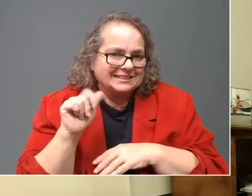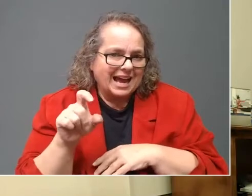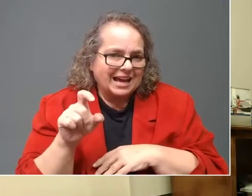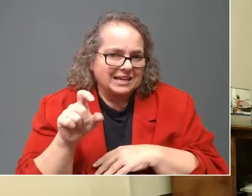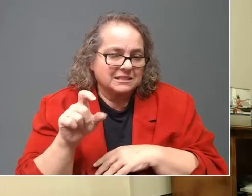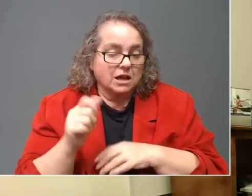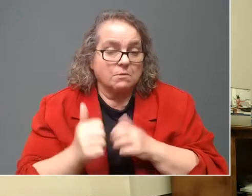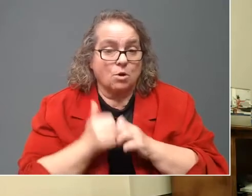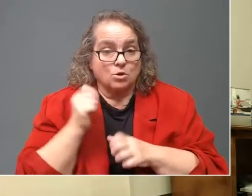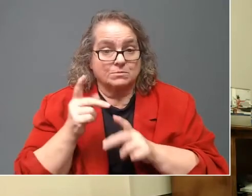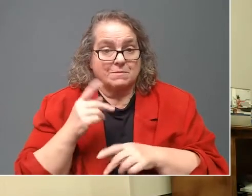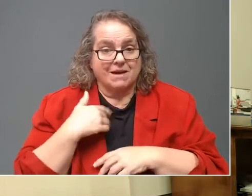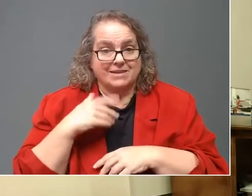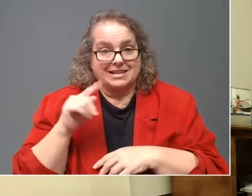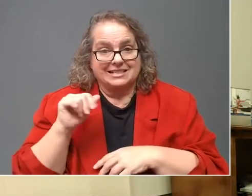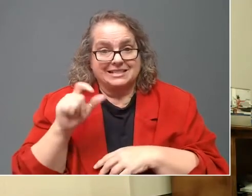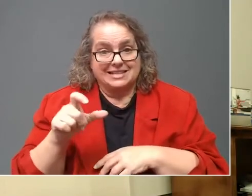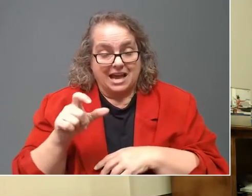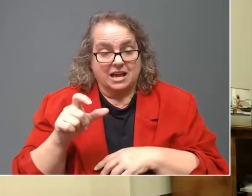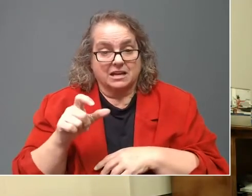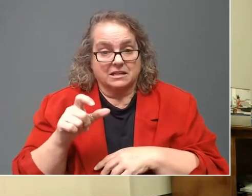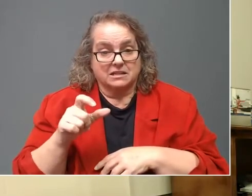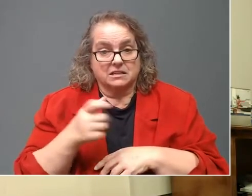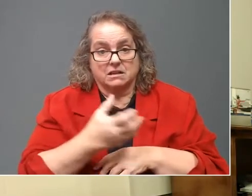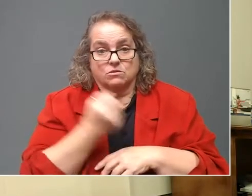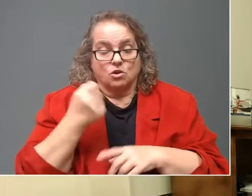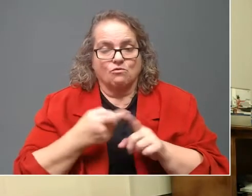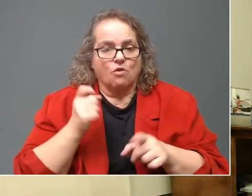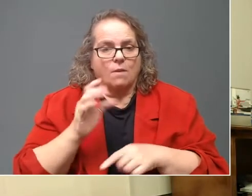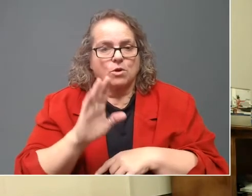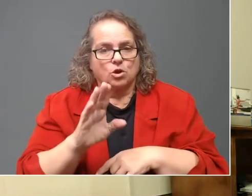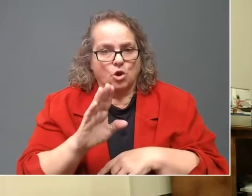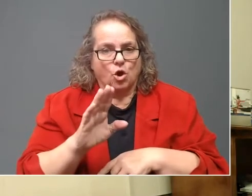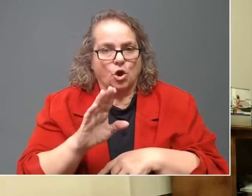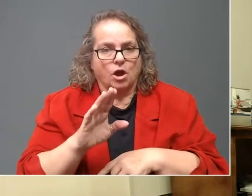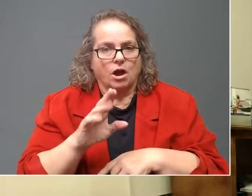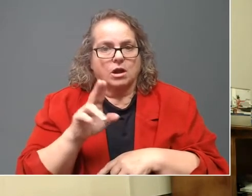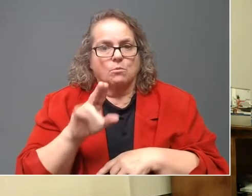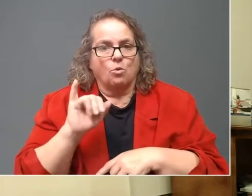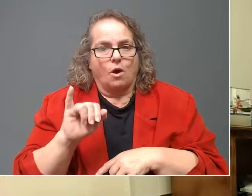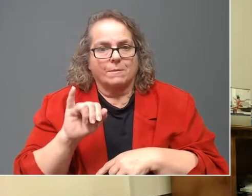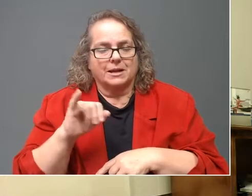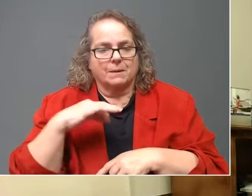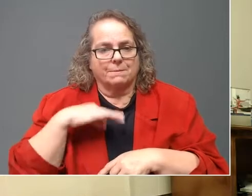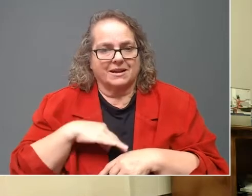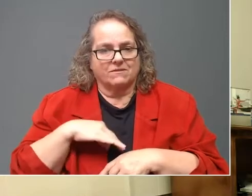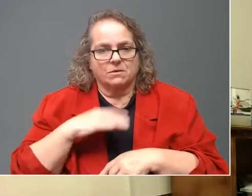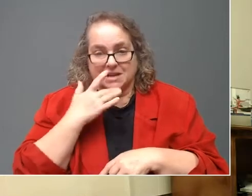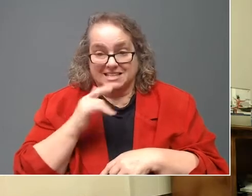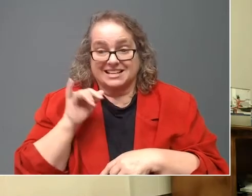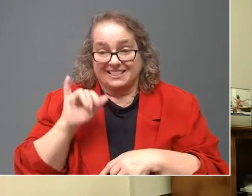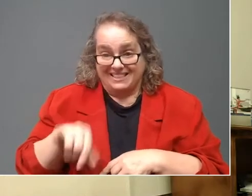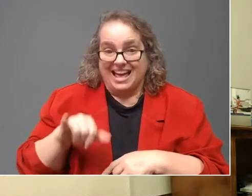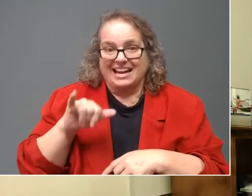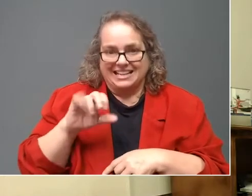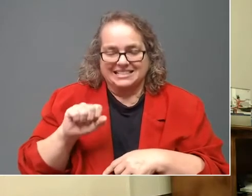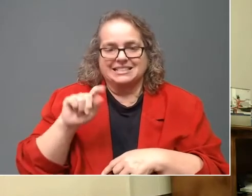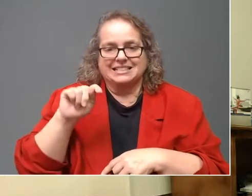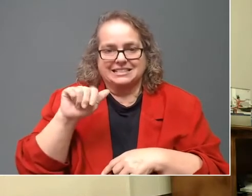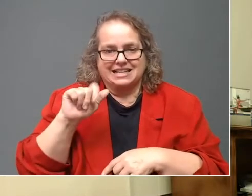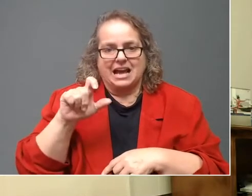withheld from your unemployment benefits because those are taxable both at the federal and state